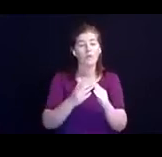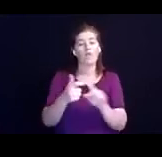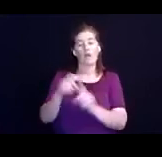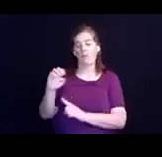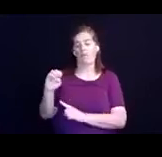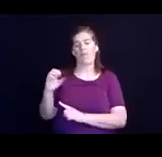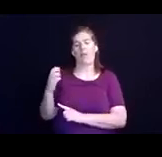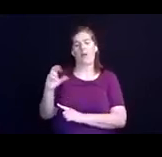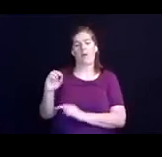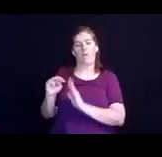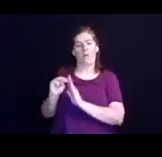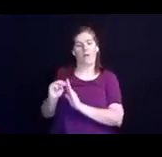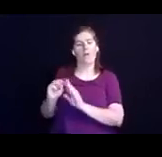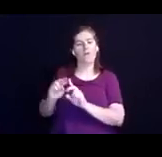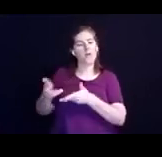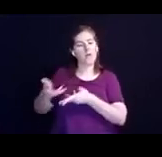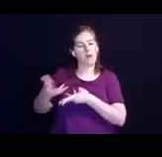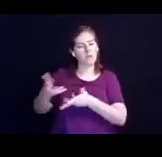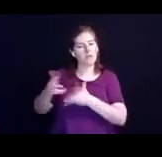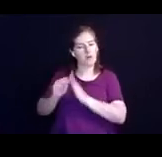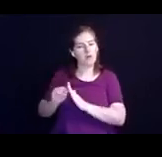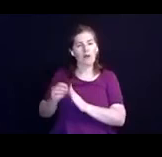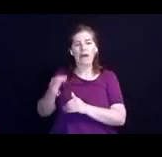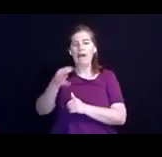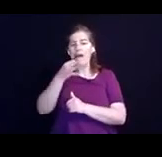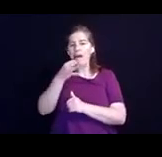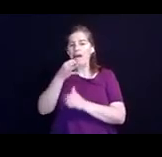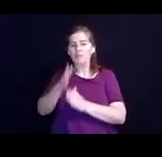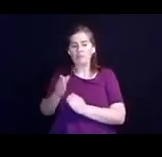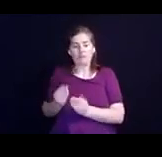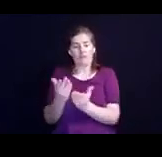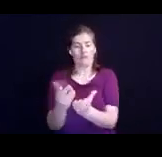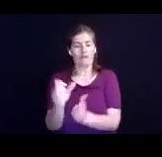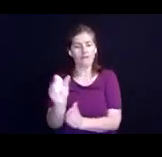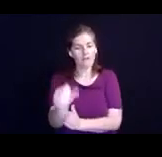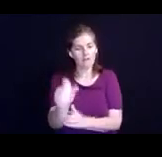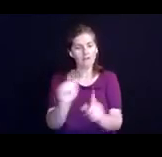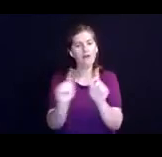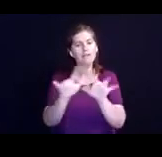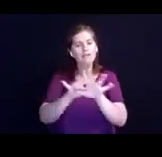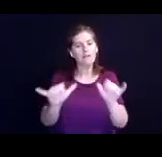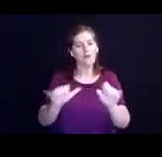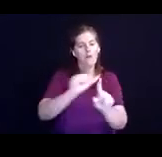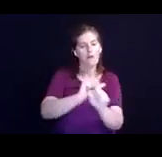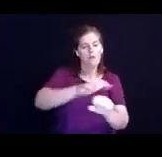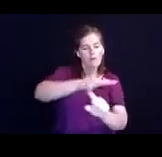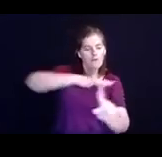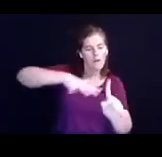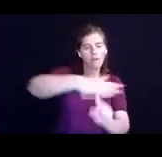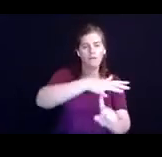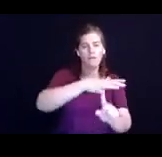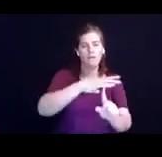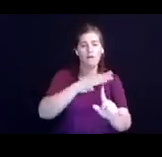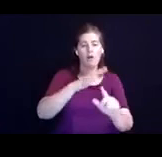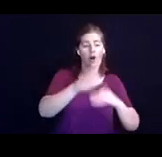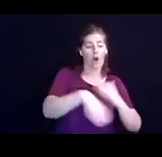which is a very interactive model in which expertise is delivered, yes, but we also work in an environment of all teach, all